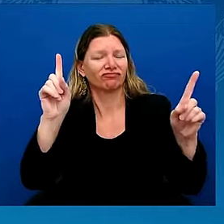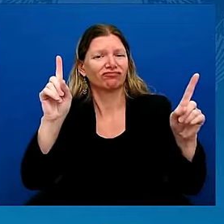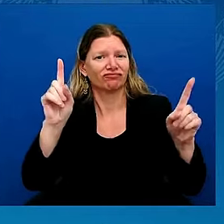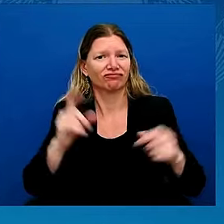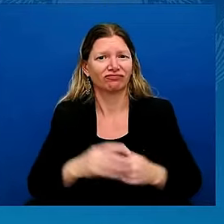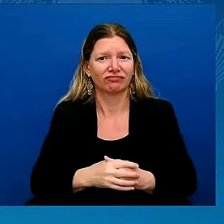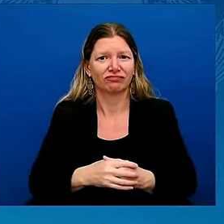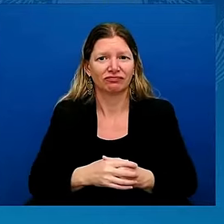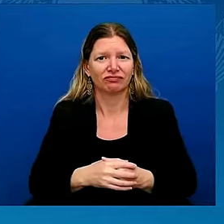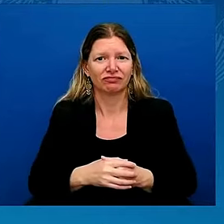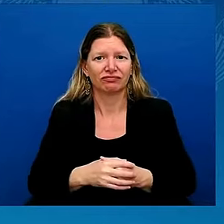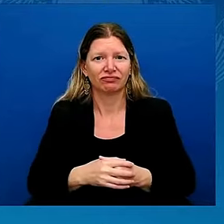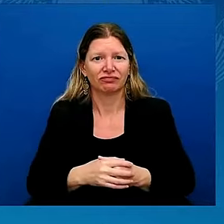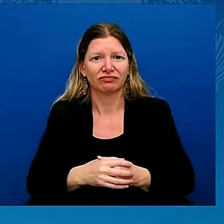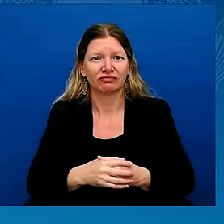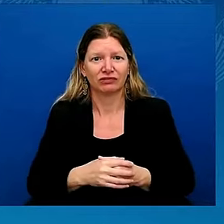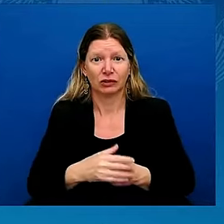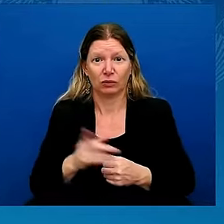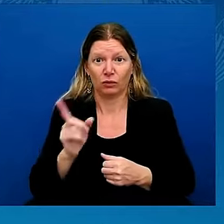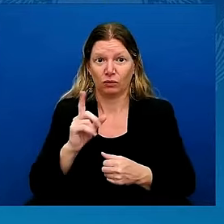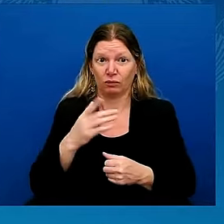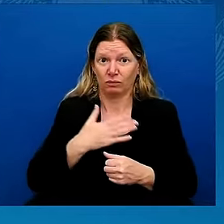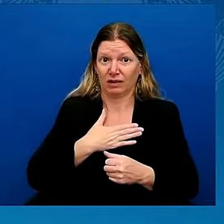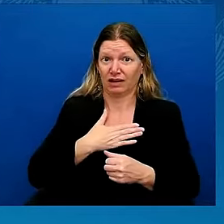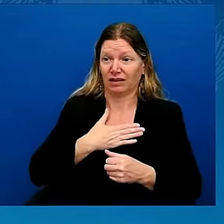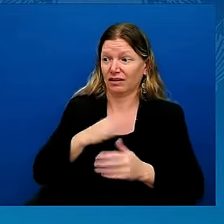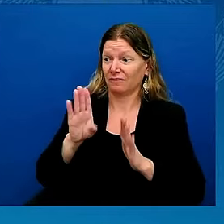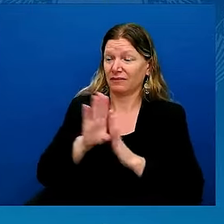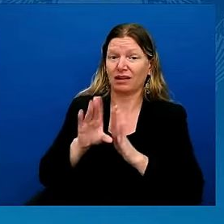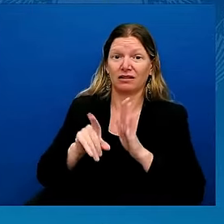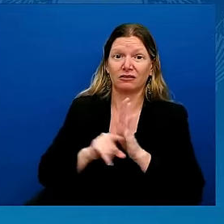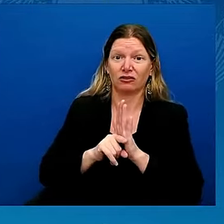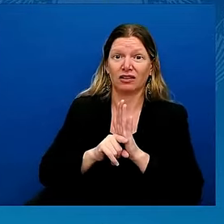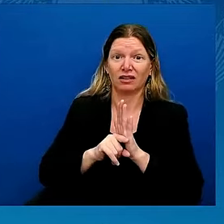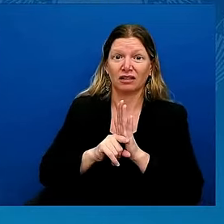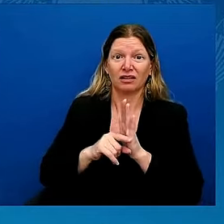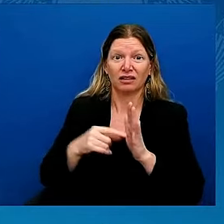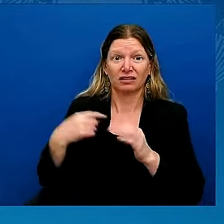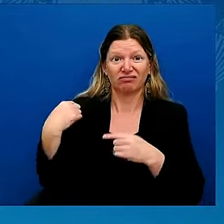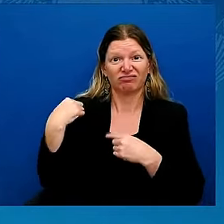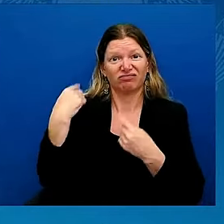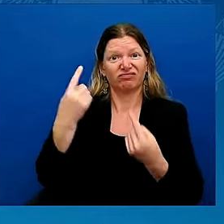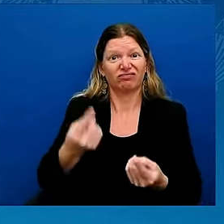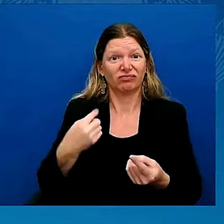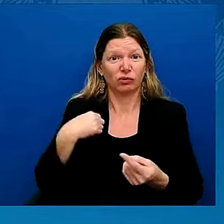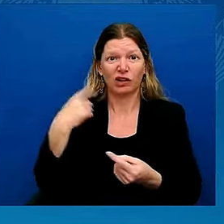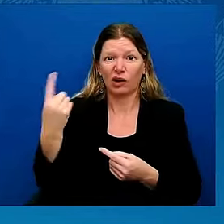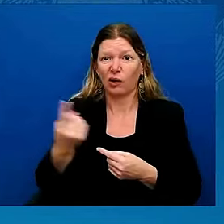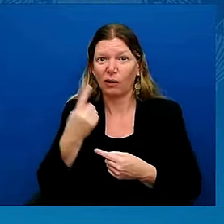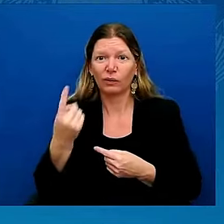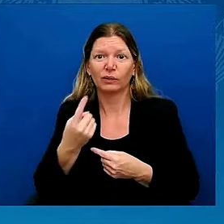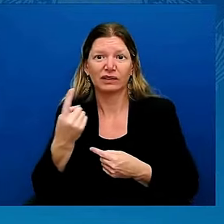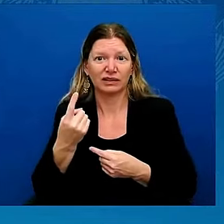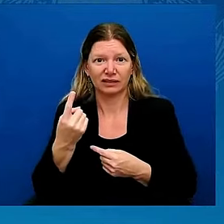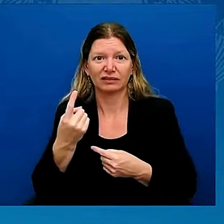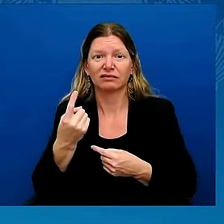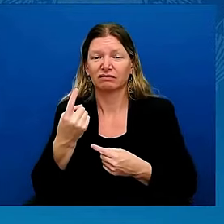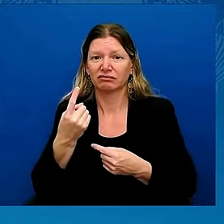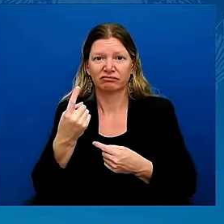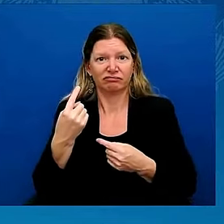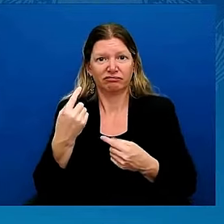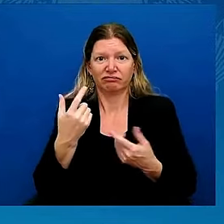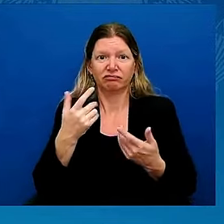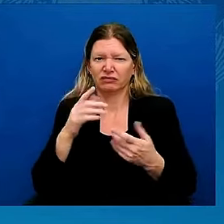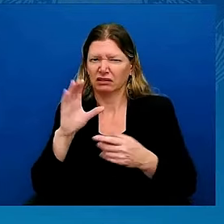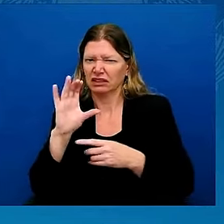I come from, and we have to always put, and I know CHC agrees with this, and this is part of our collective life's work.